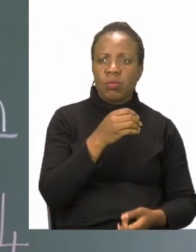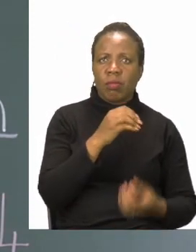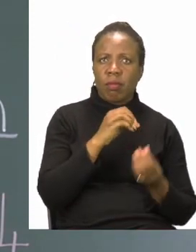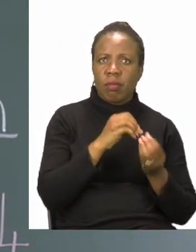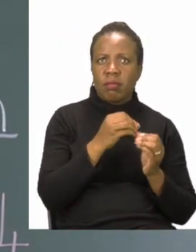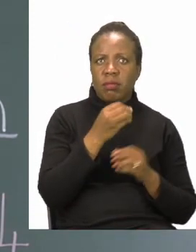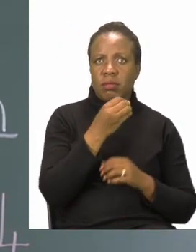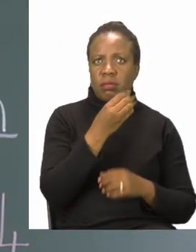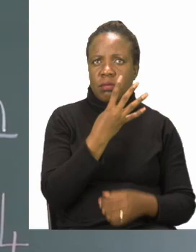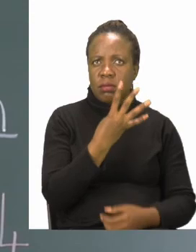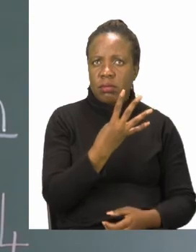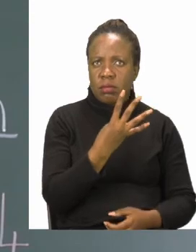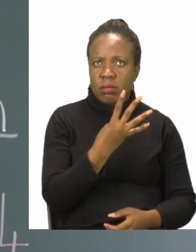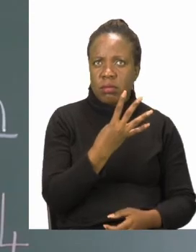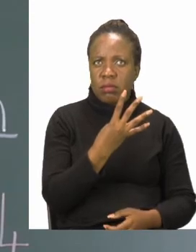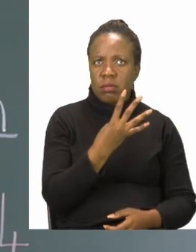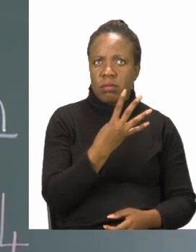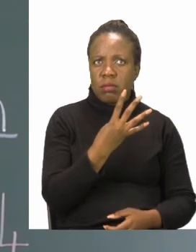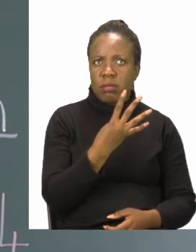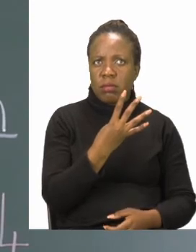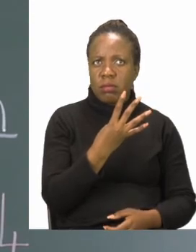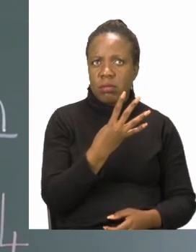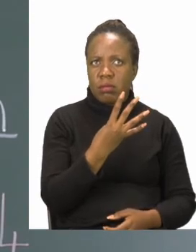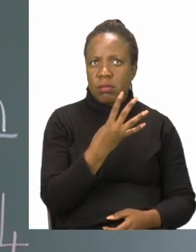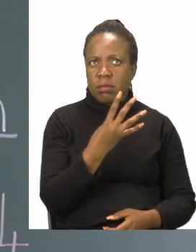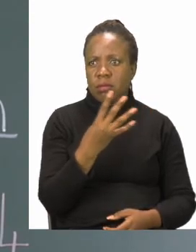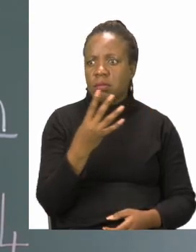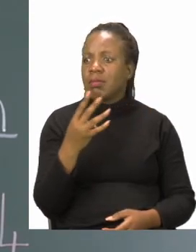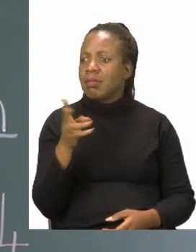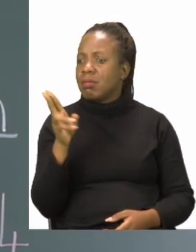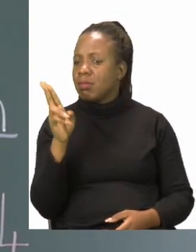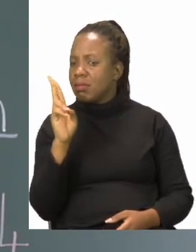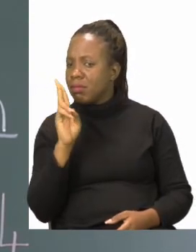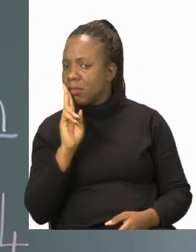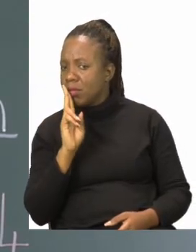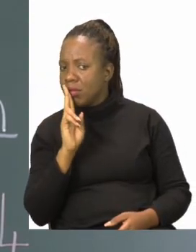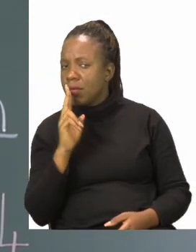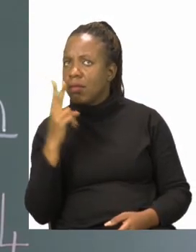number 4, and the answer was